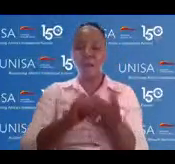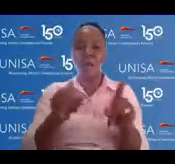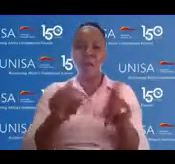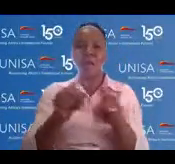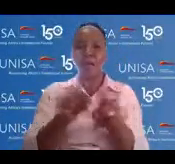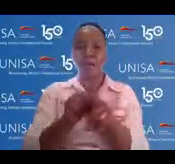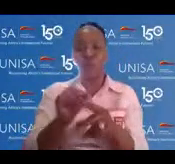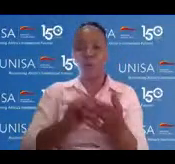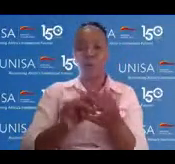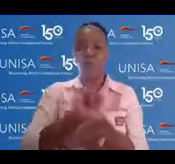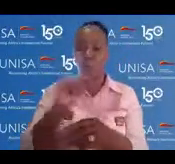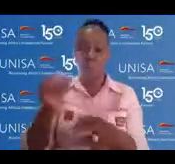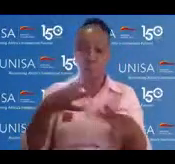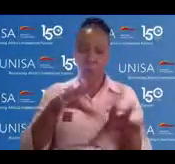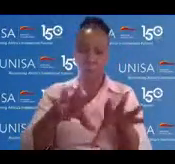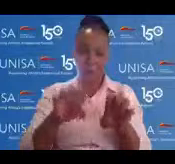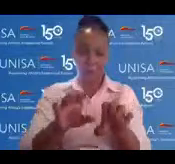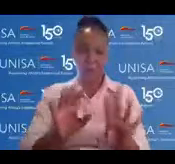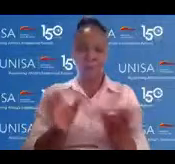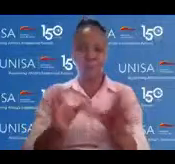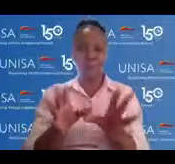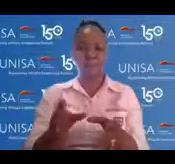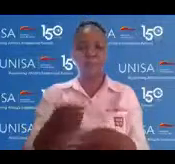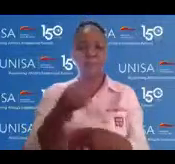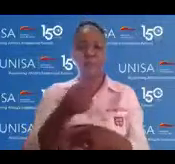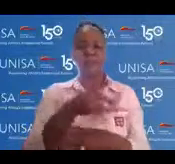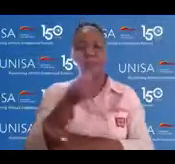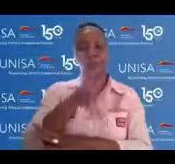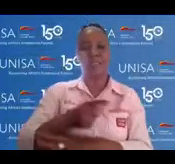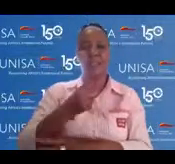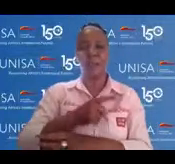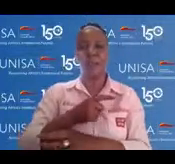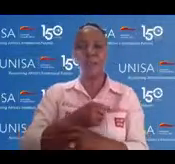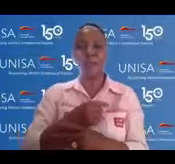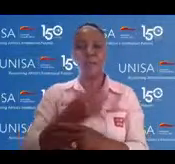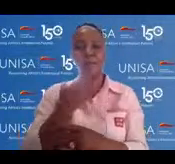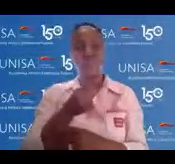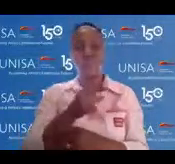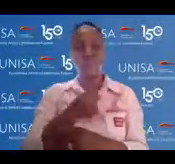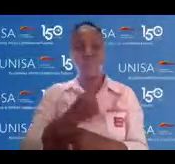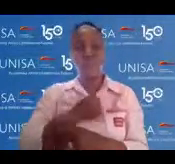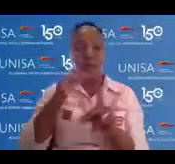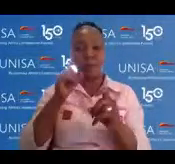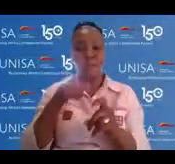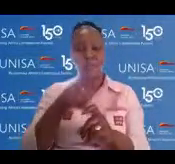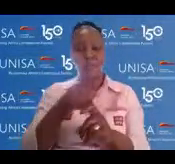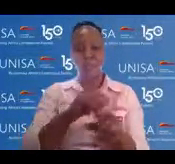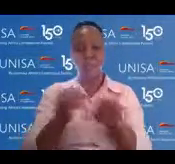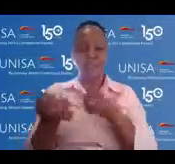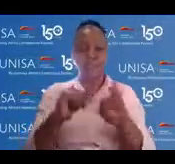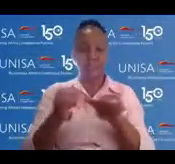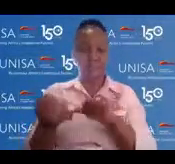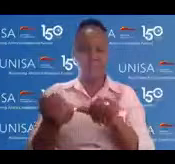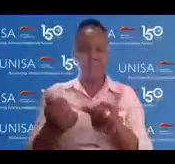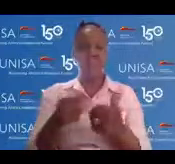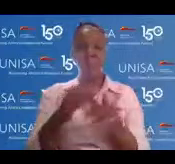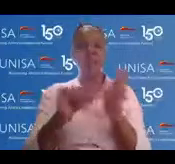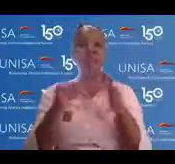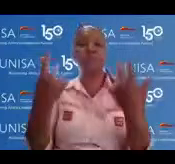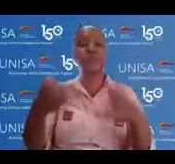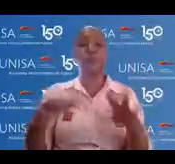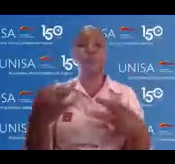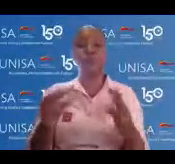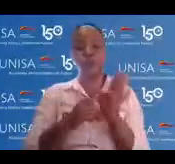already. It's already telling me my camera is there, it's back, it's active. Okay, and that's important, and I'm going to show you why in a